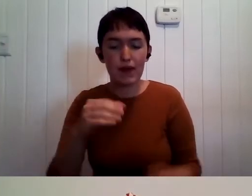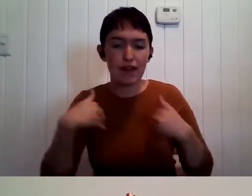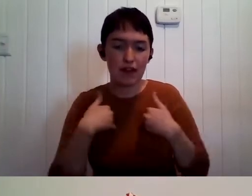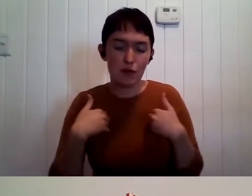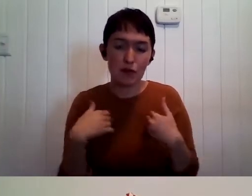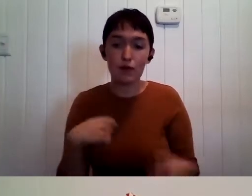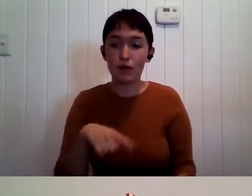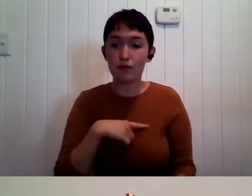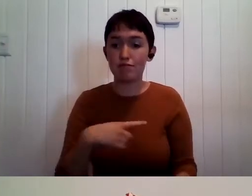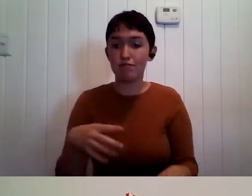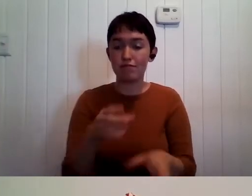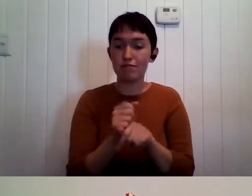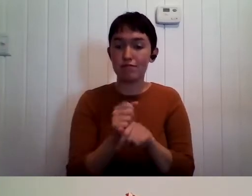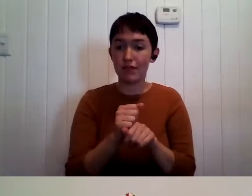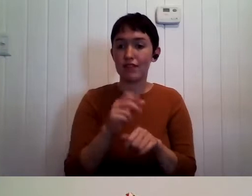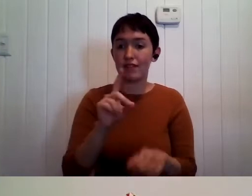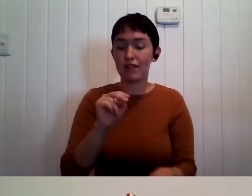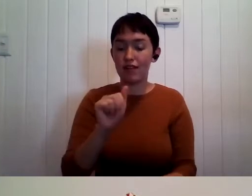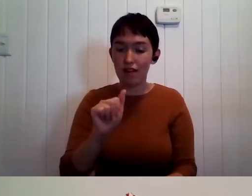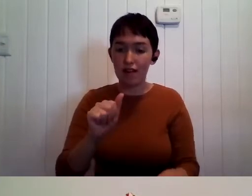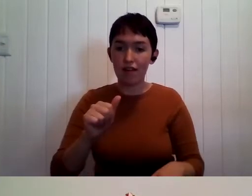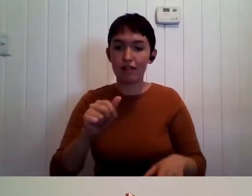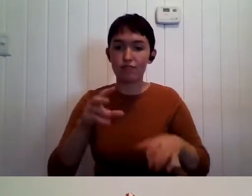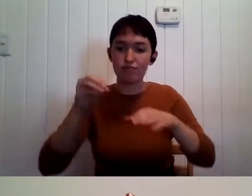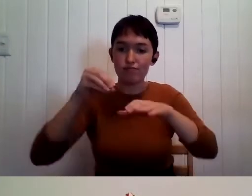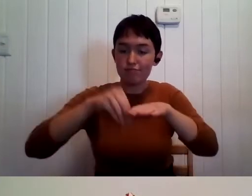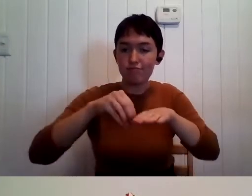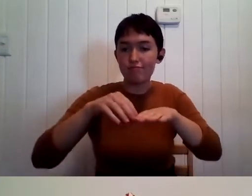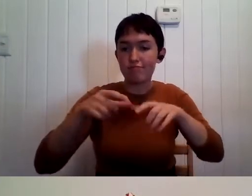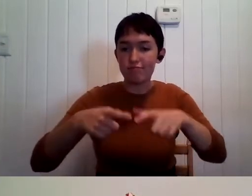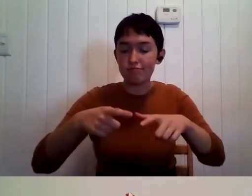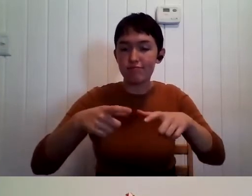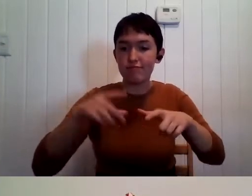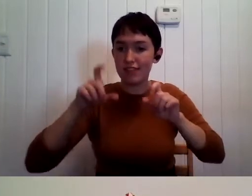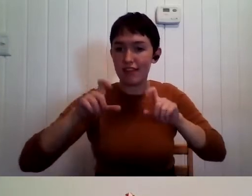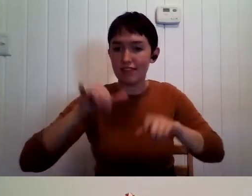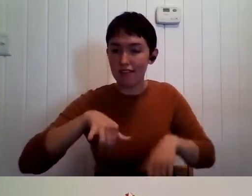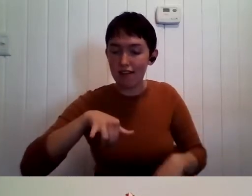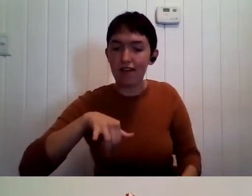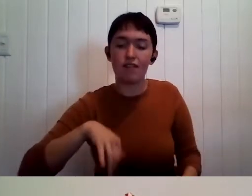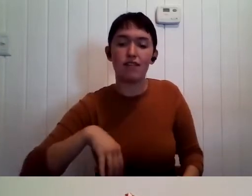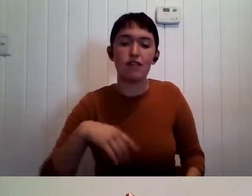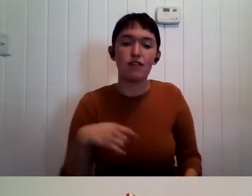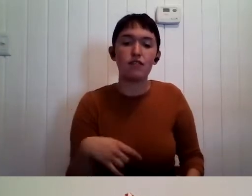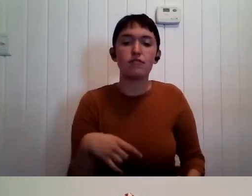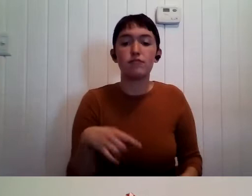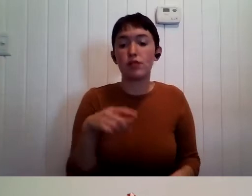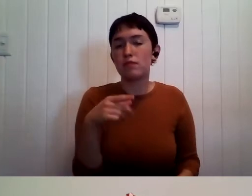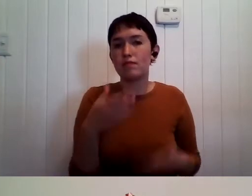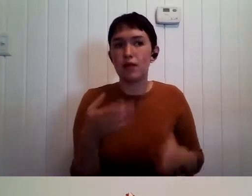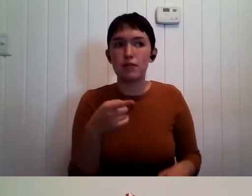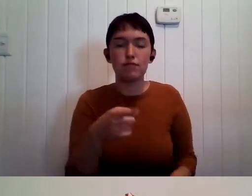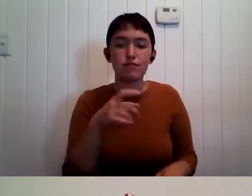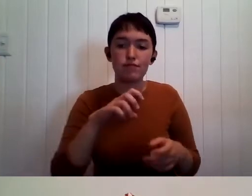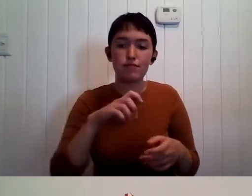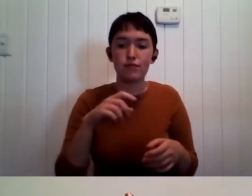into a plasmid and just test that. It could be that you change something about the chemistry of the DNA to see, to